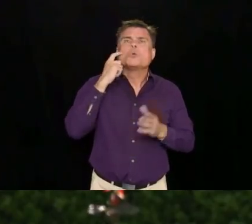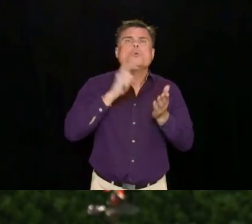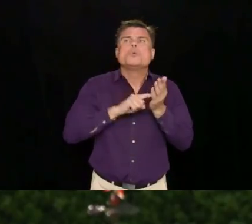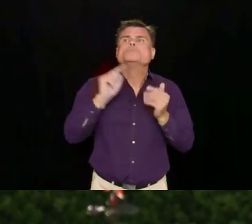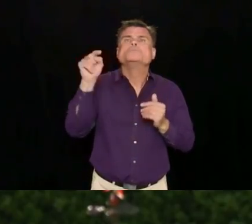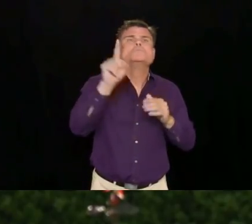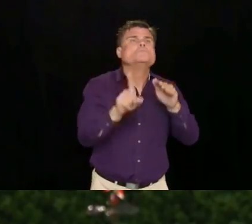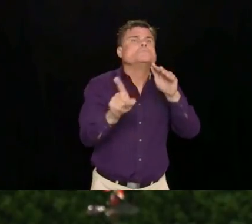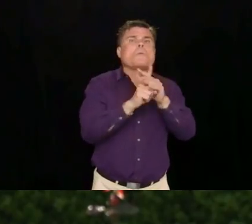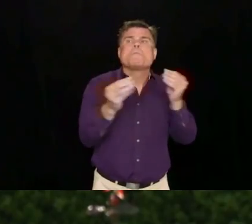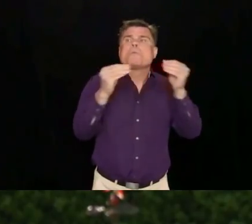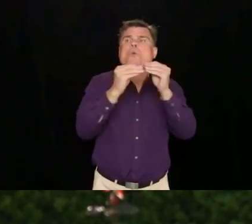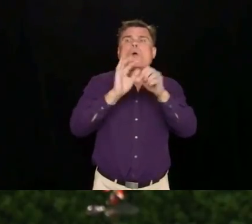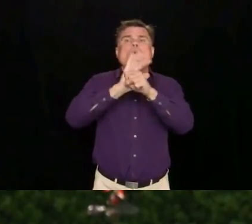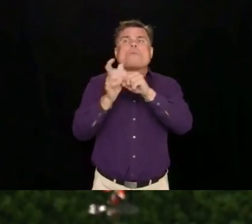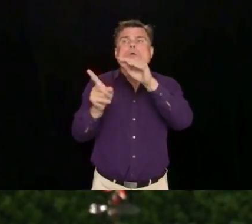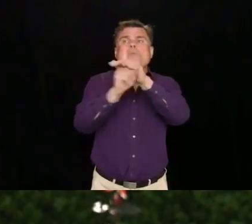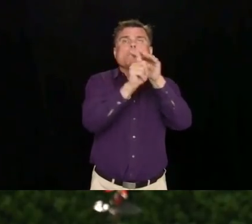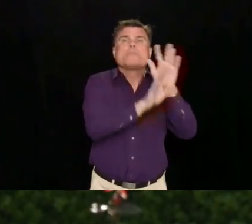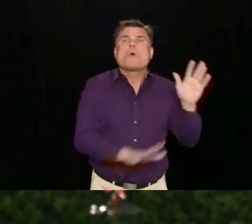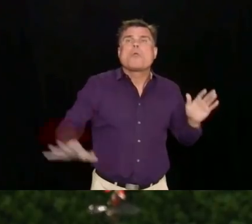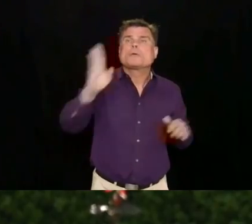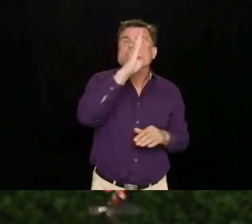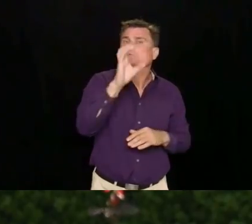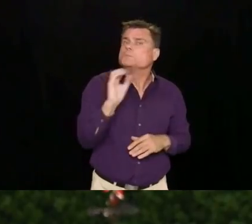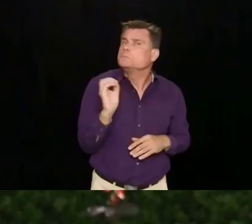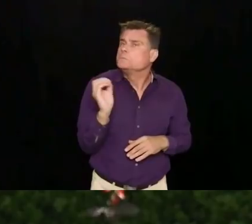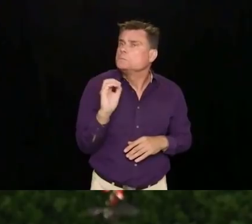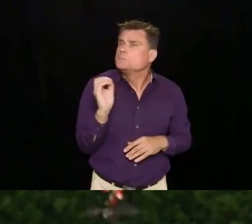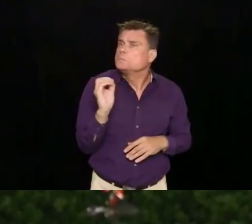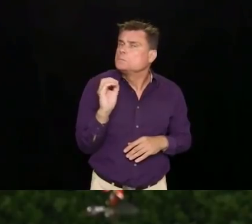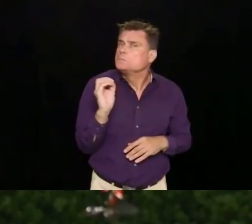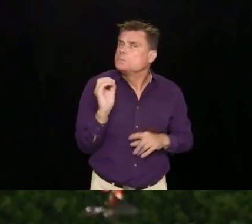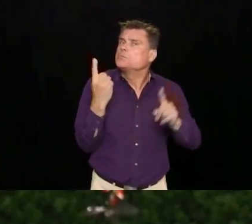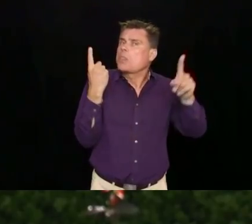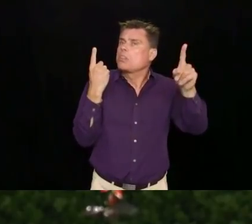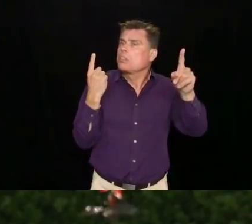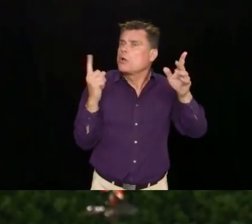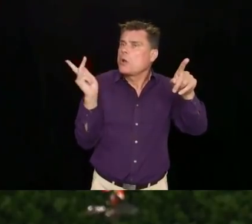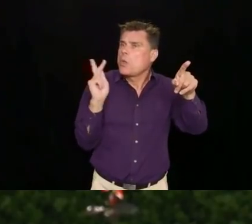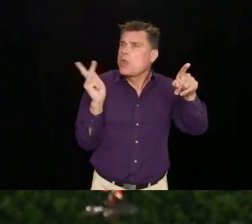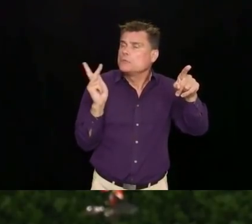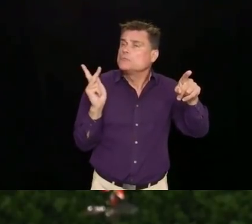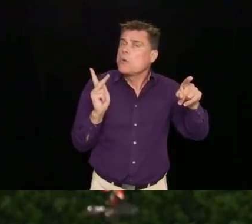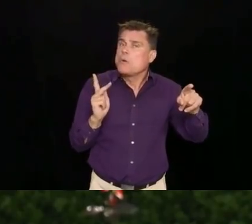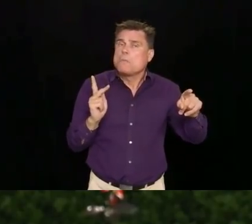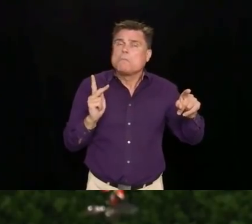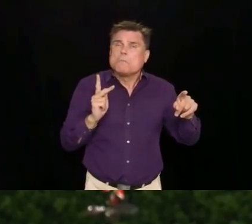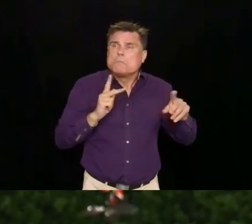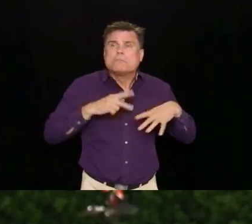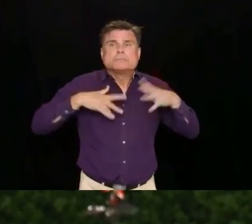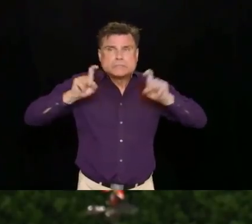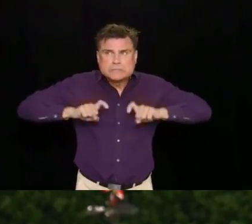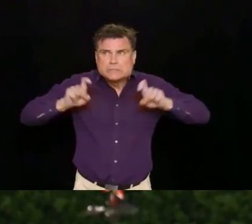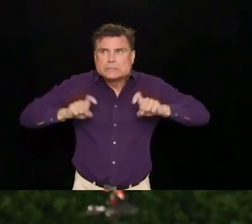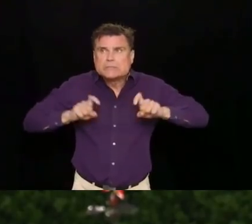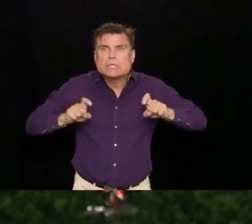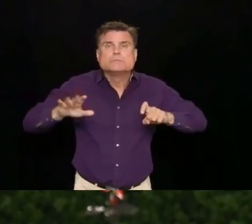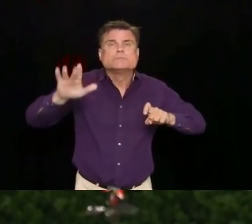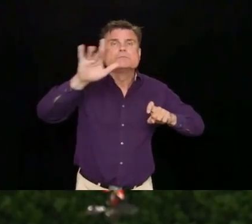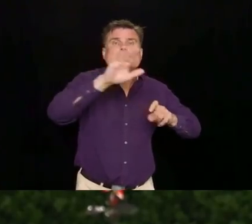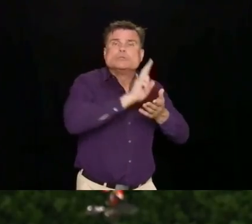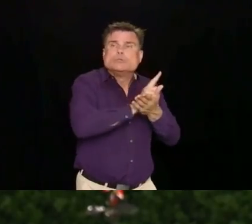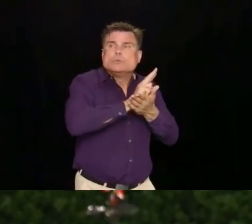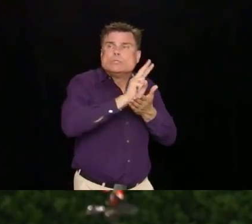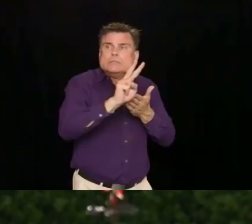outbreaks on farms in BC. In fact, there have been 27 cases of positive tests for COVID-19 within the quarantine, but that quarantine has